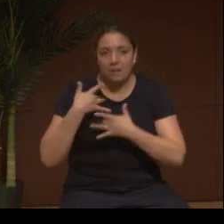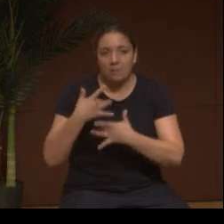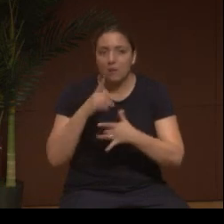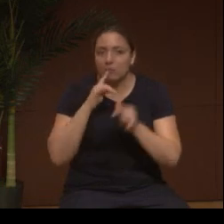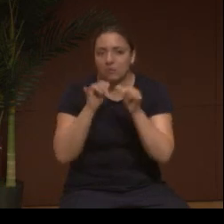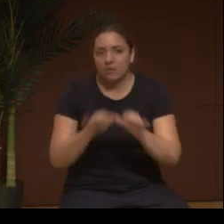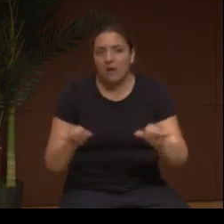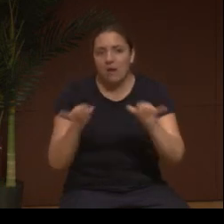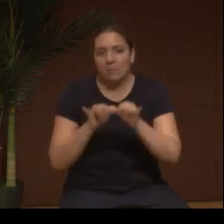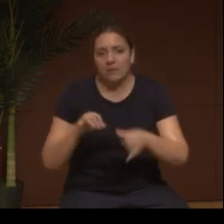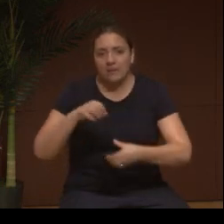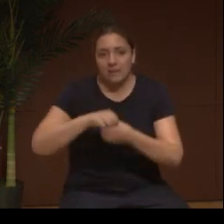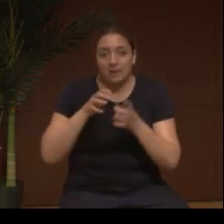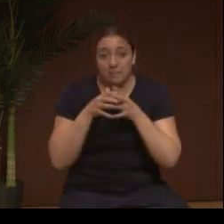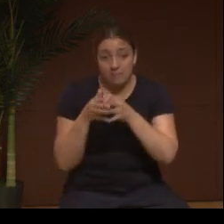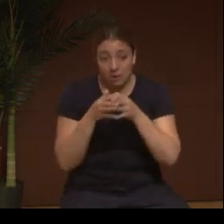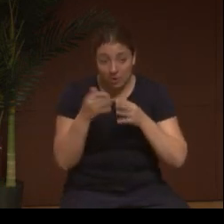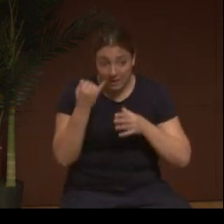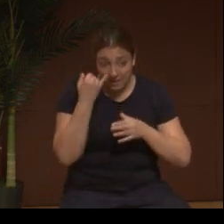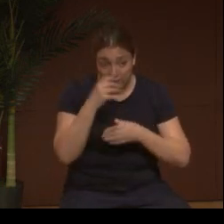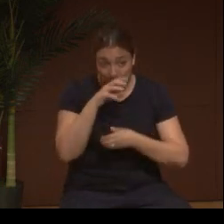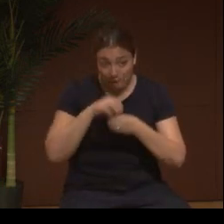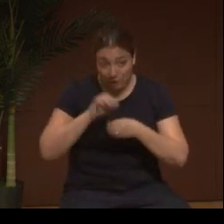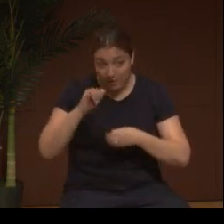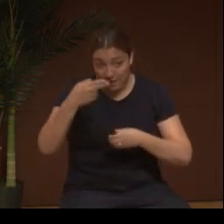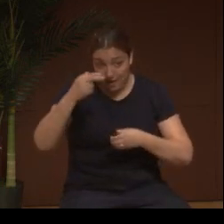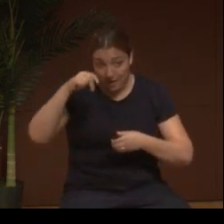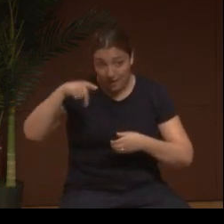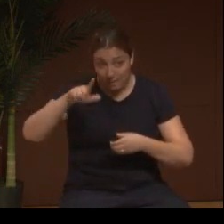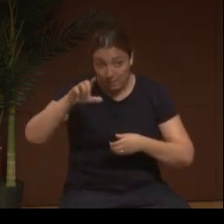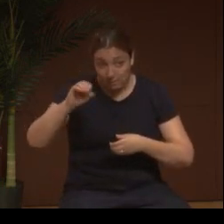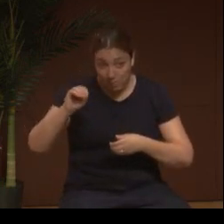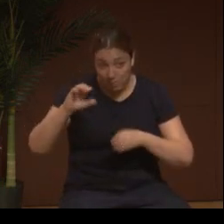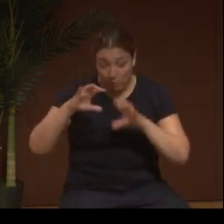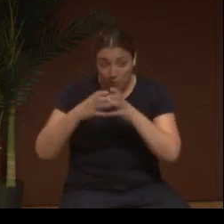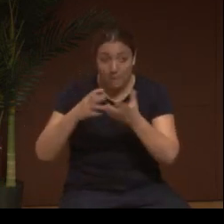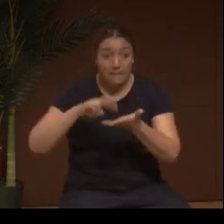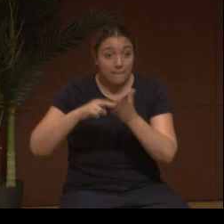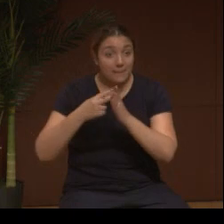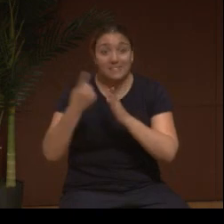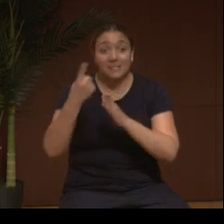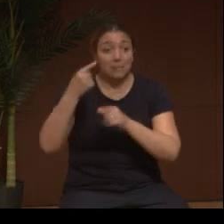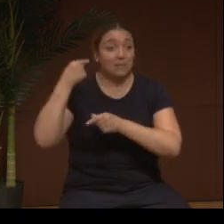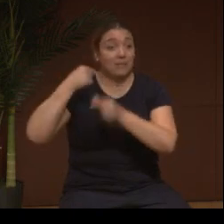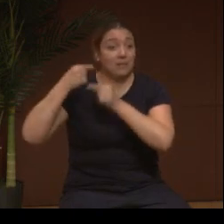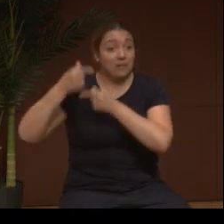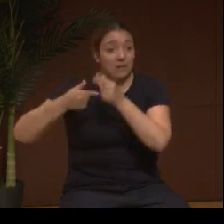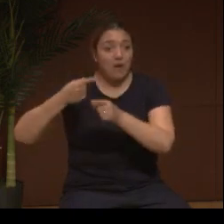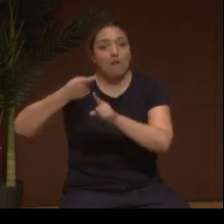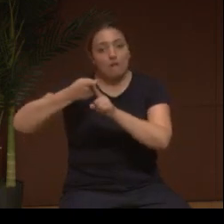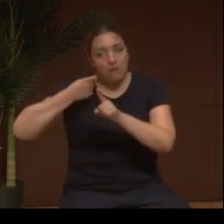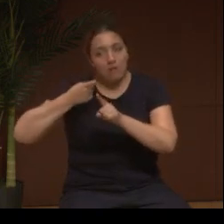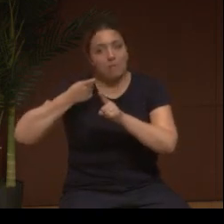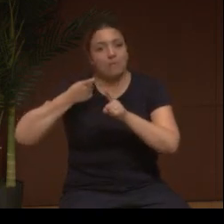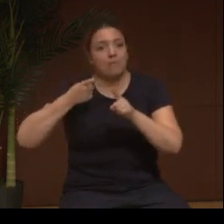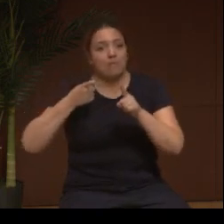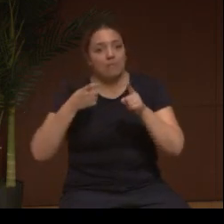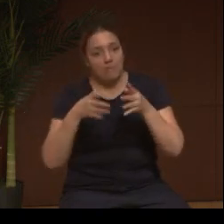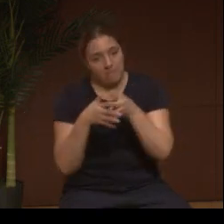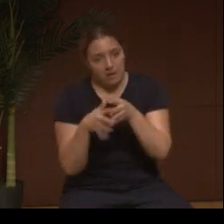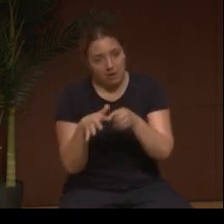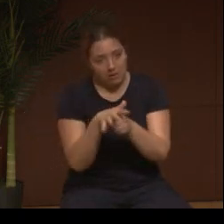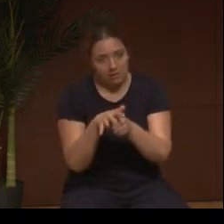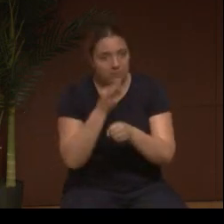Okay? If you have that haplogroup, it means you have ancestry, or one of your ancestors is from the Americas. It is